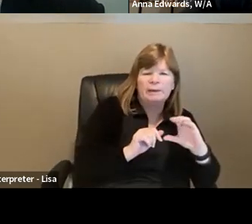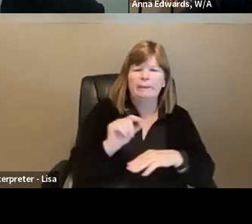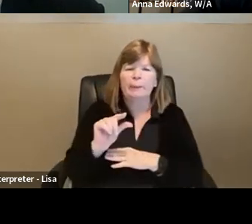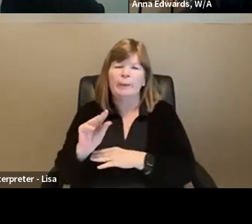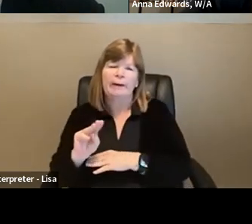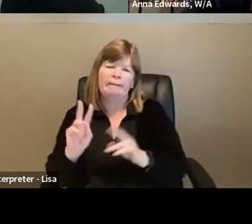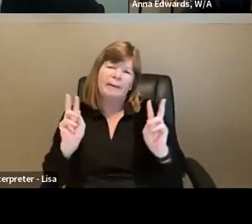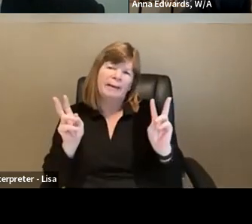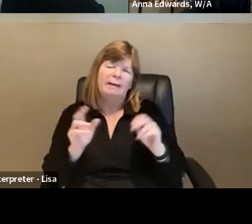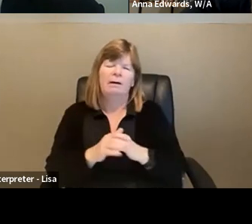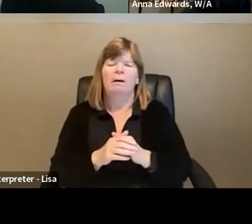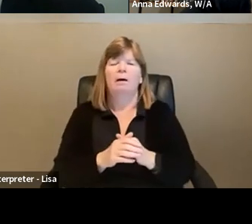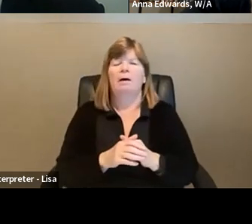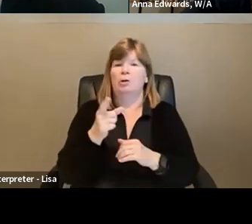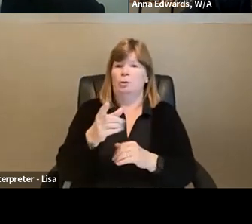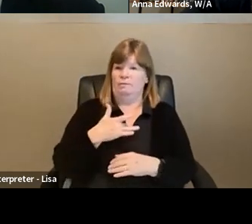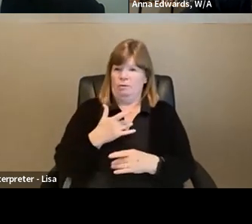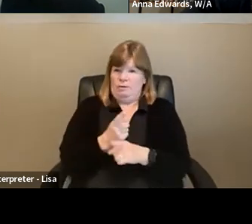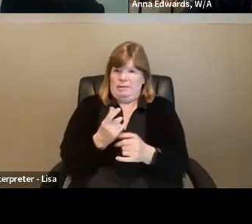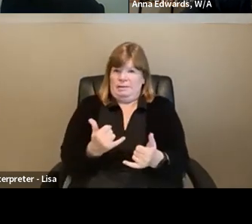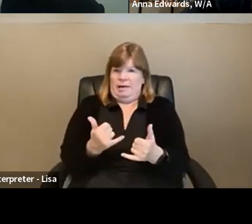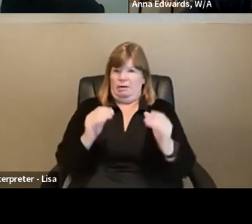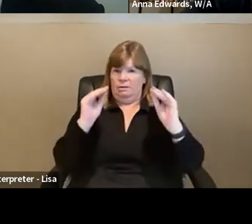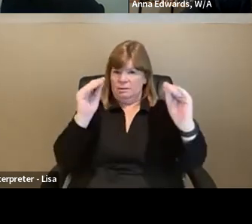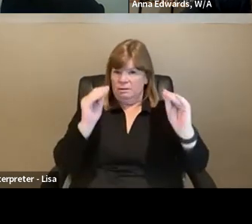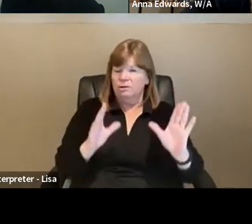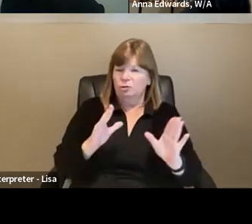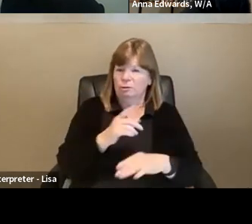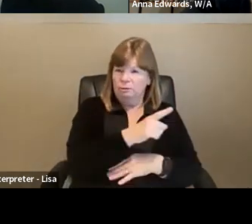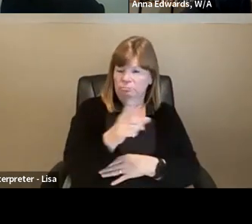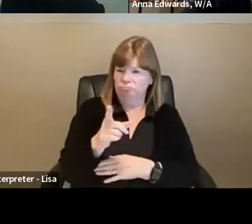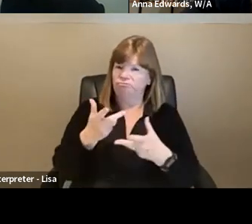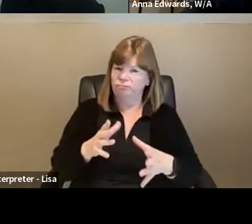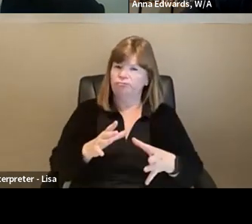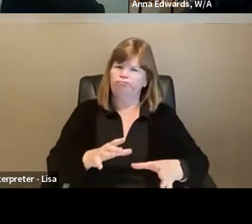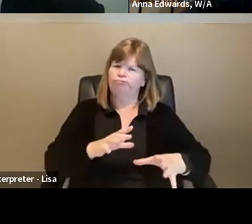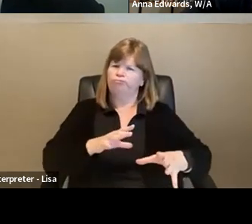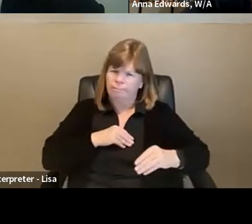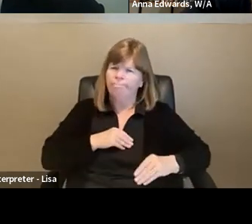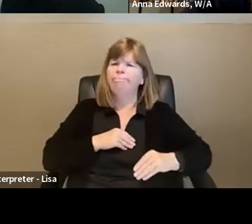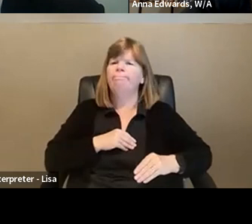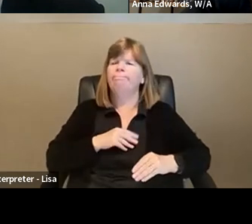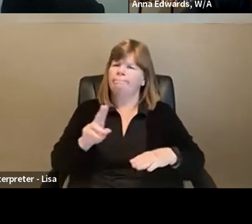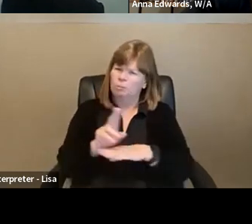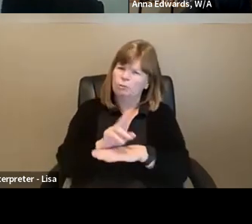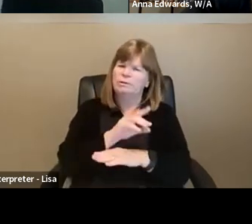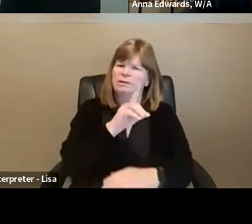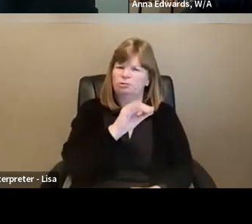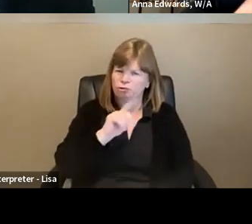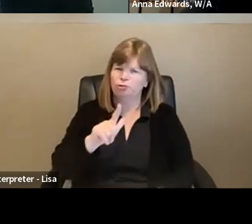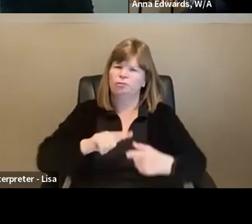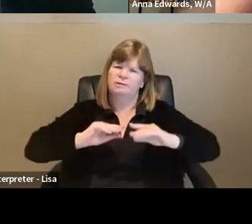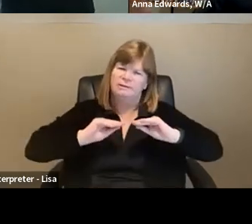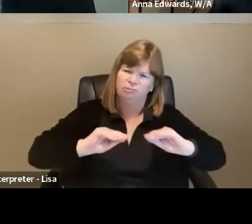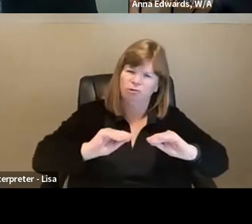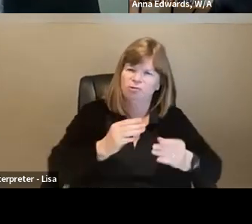you feel like at this point, teachers really have bought into using digital instructional materials? And has